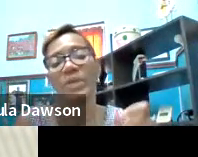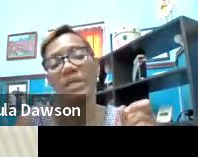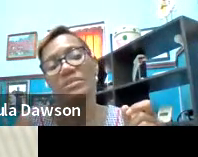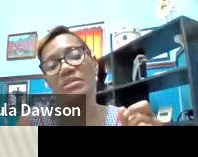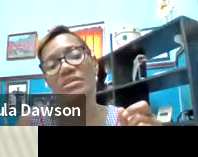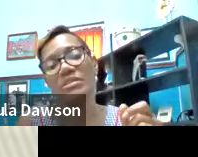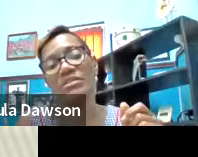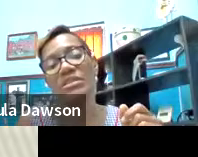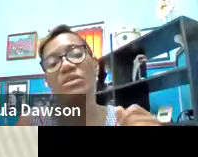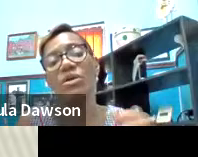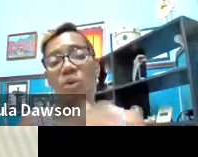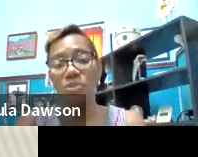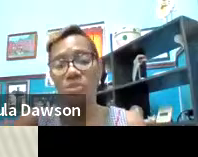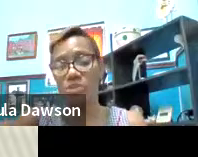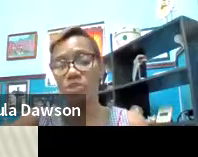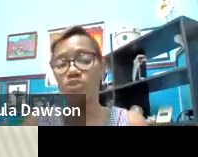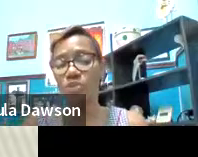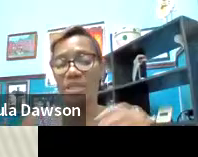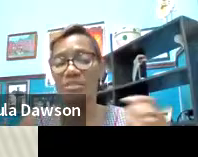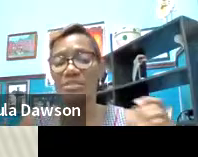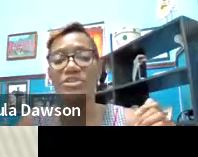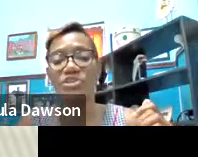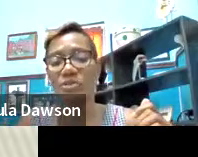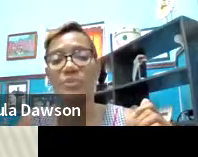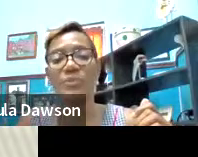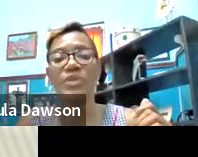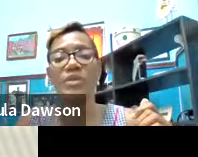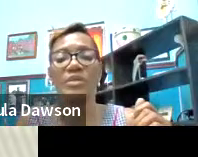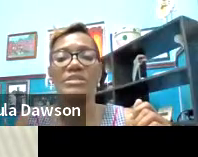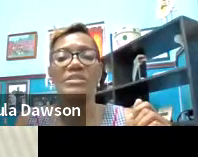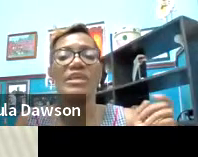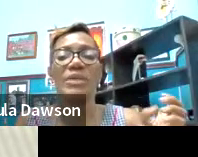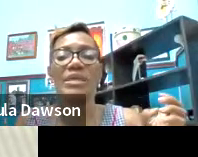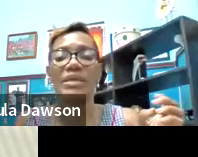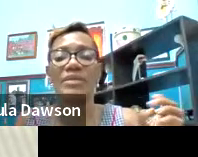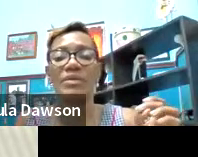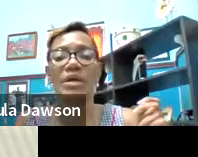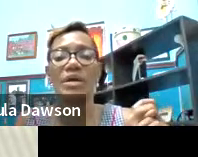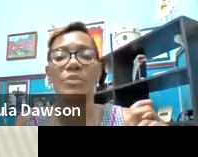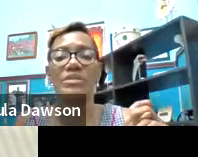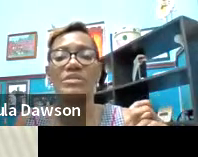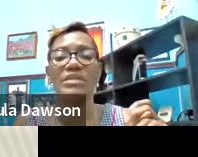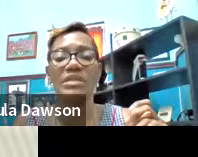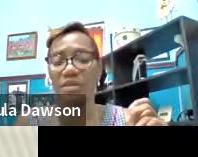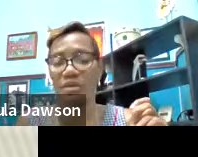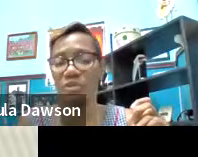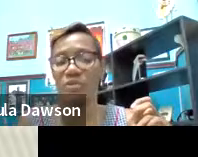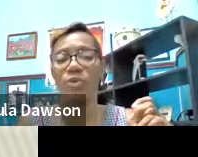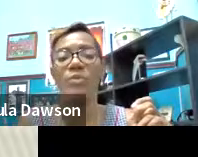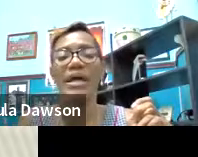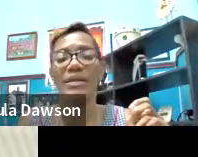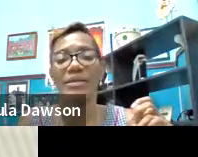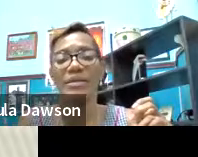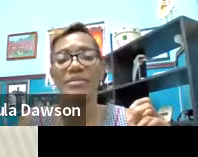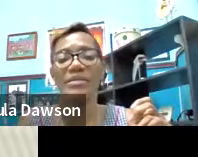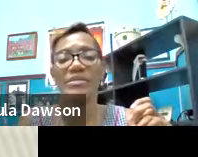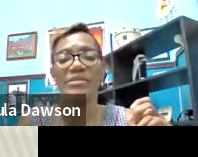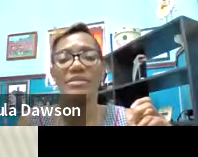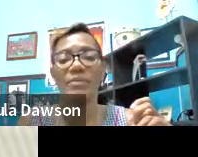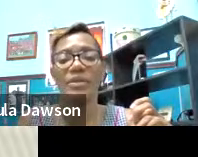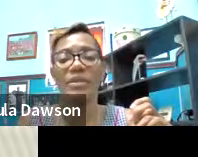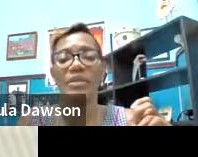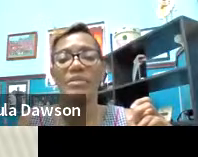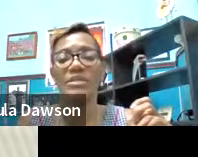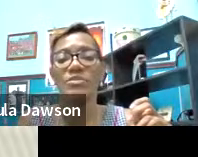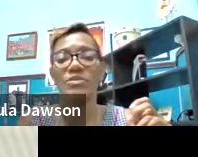team, we actually got his knee out to full extension. This is him again with his knee now. So if you go back, this